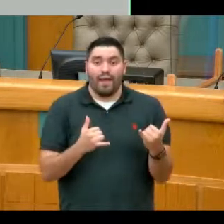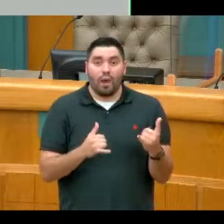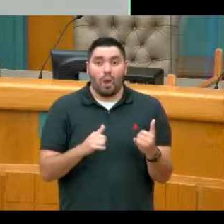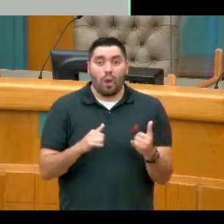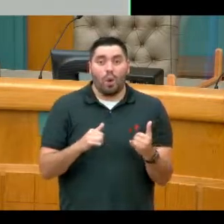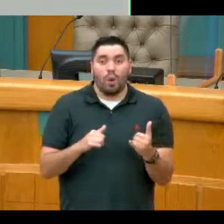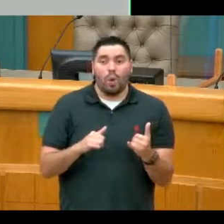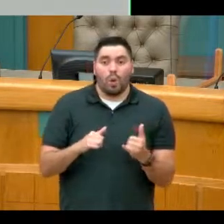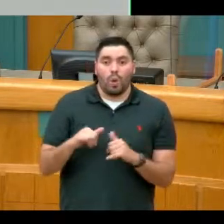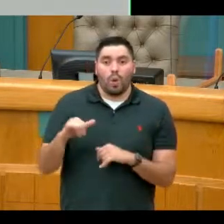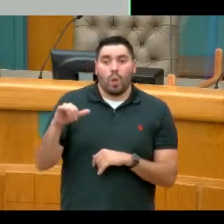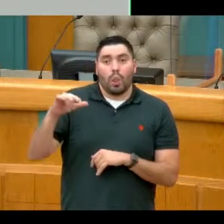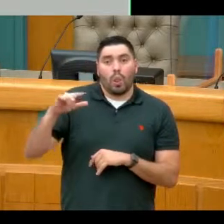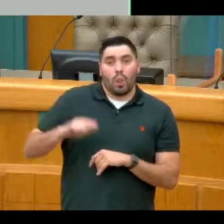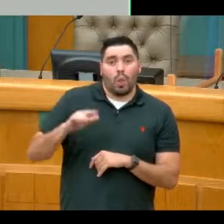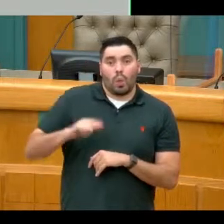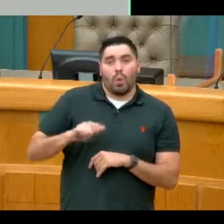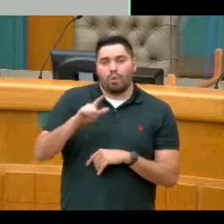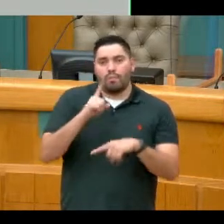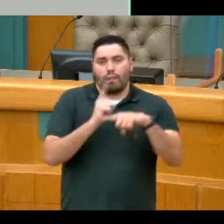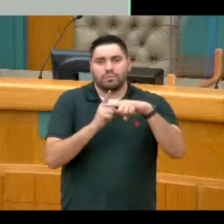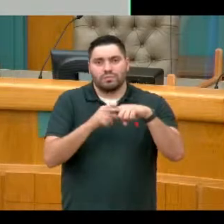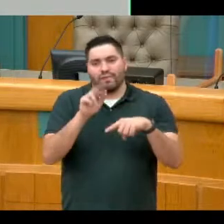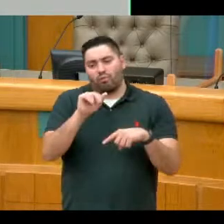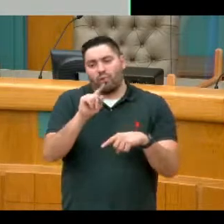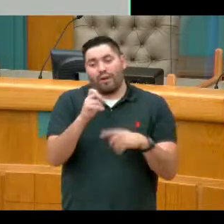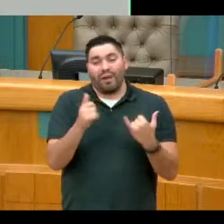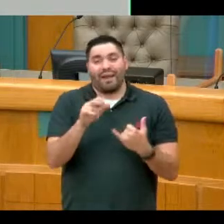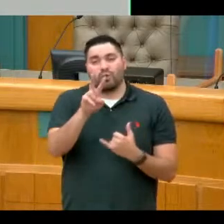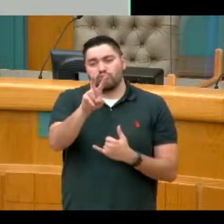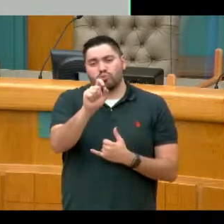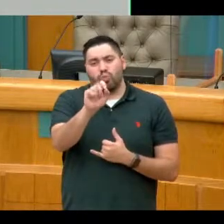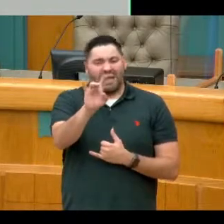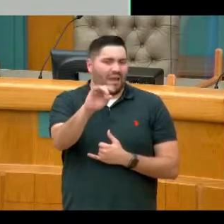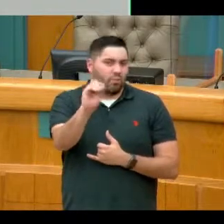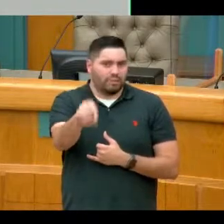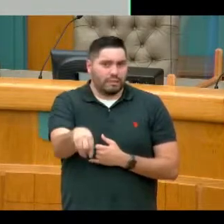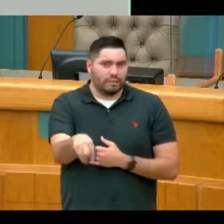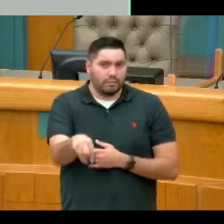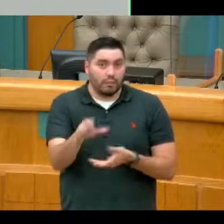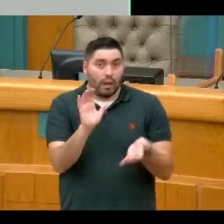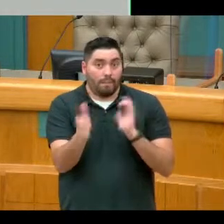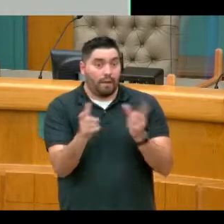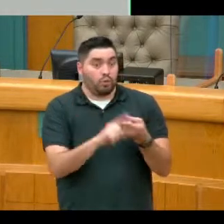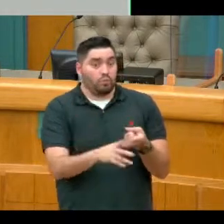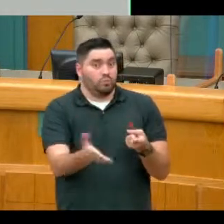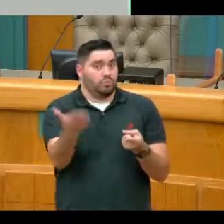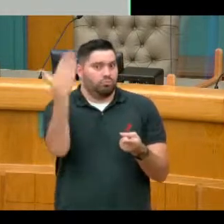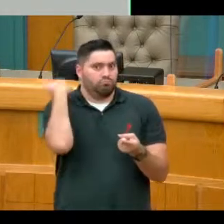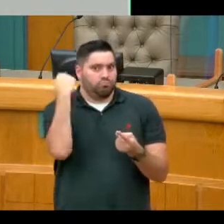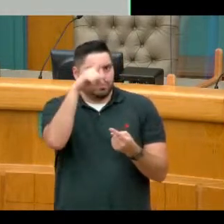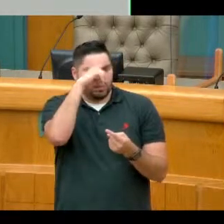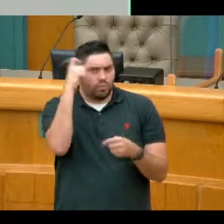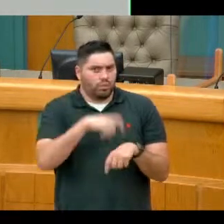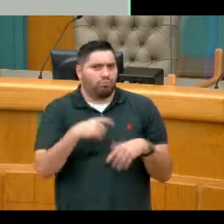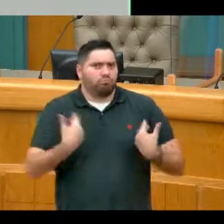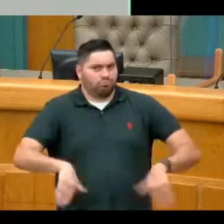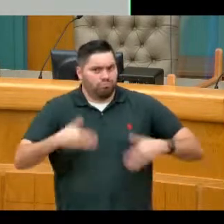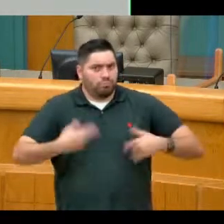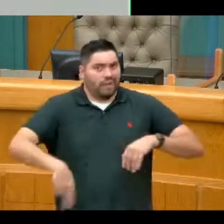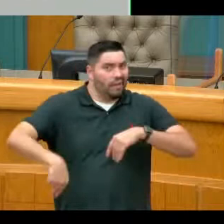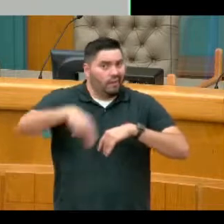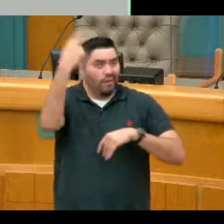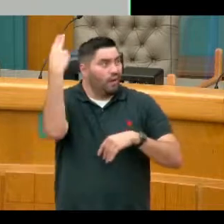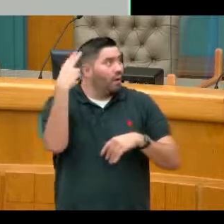done by other entities in the Coastal Bend area, so the mobile testing stations don't show that same increase.